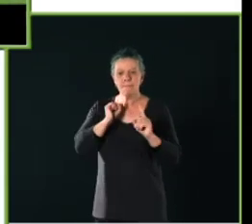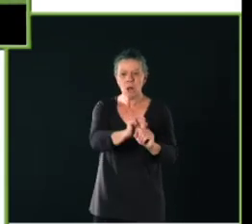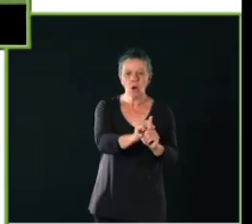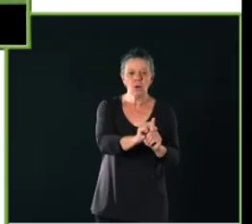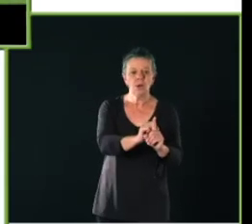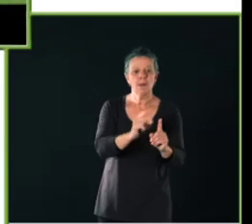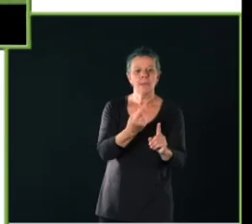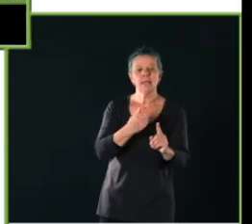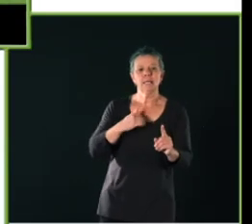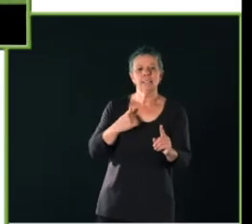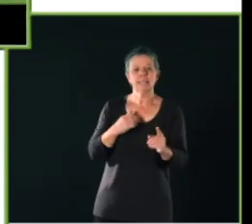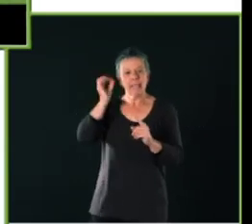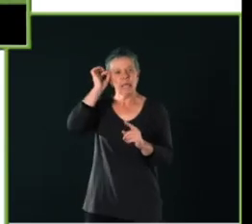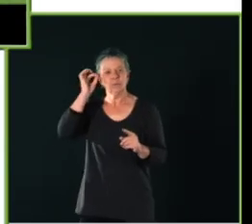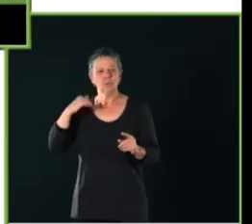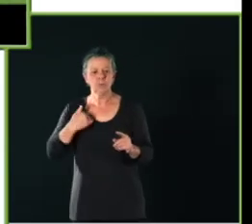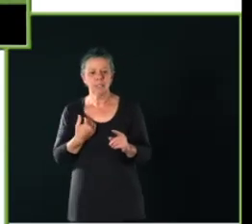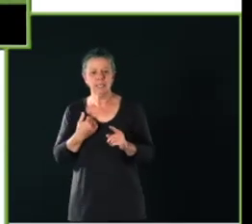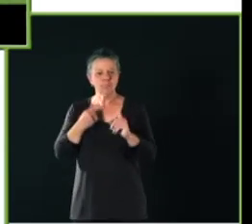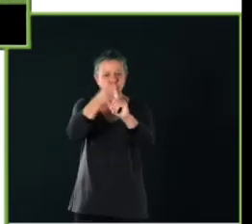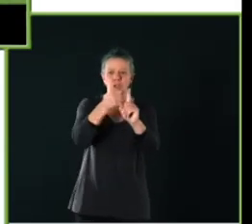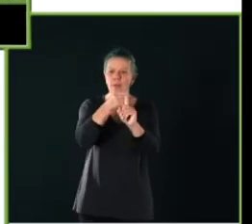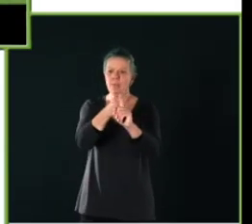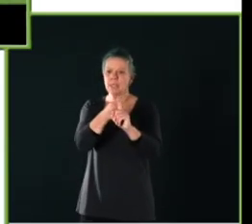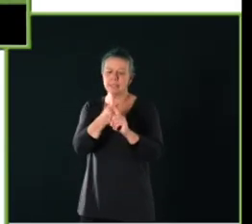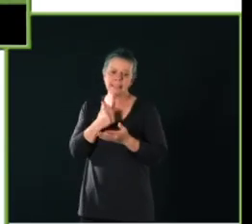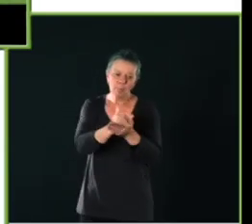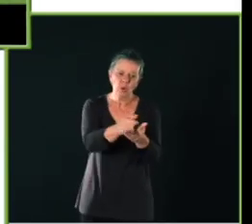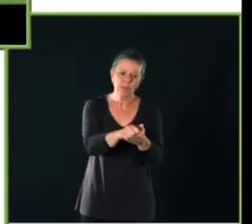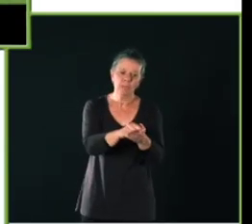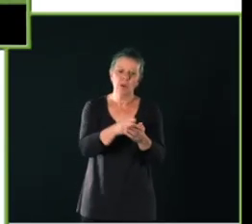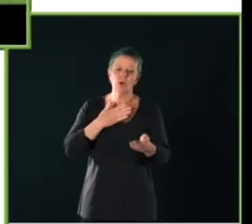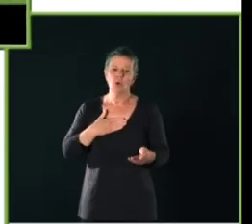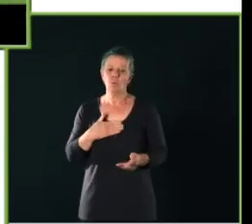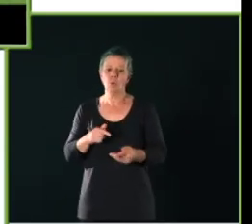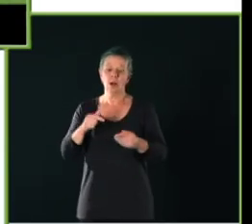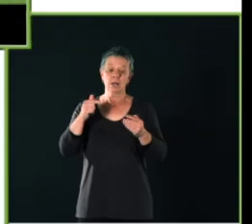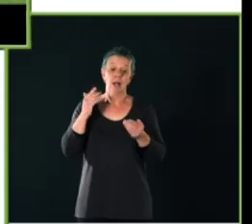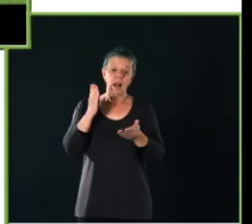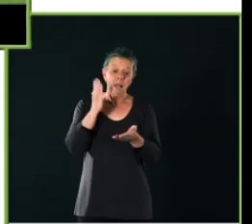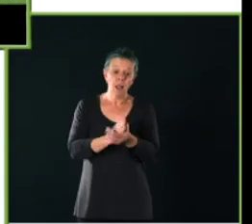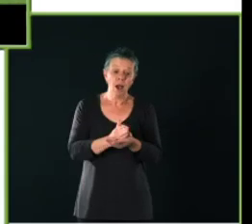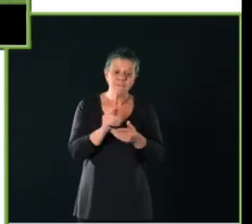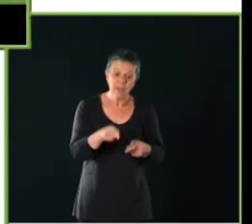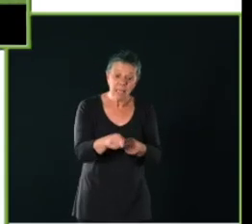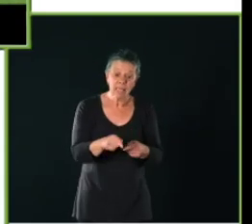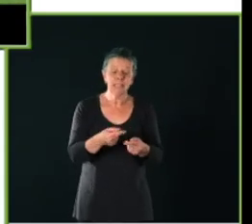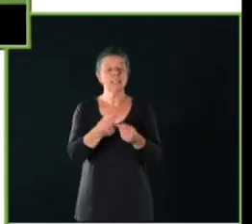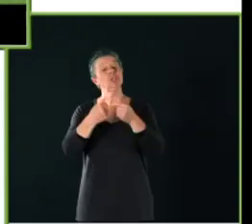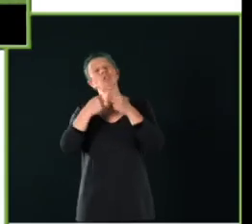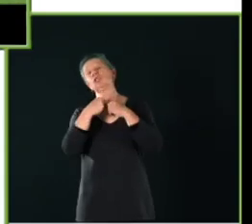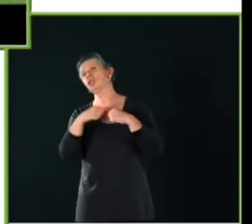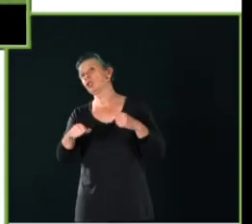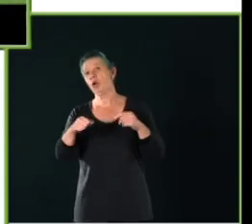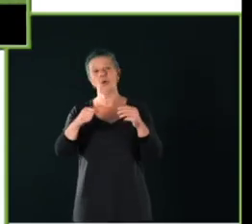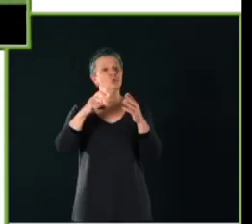their interest. We want a district where life for kids is so choice, they choose life.